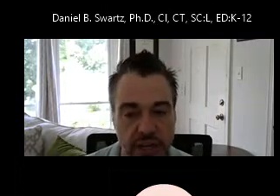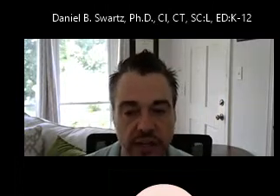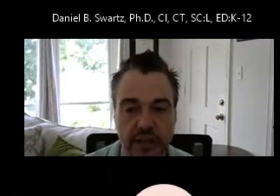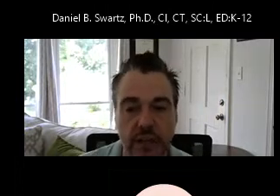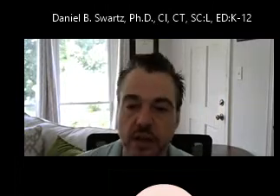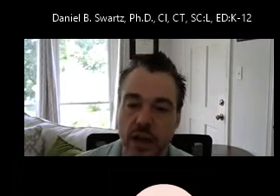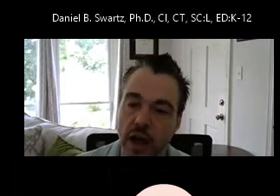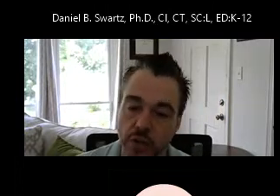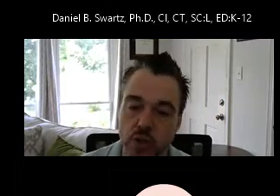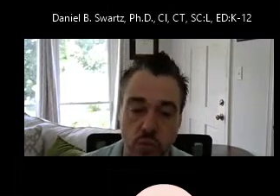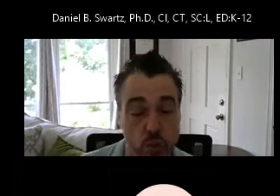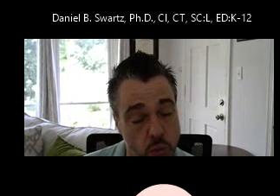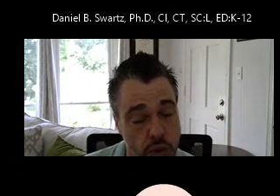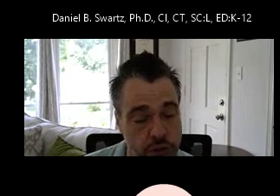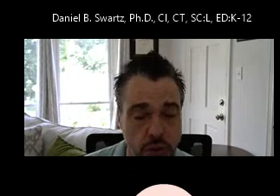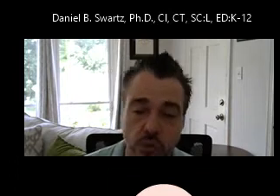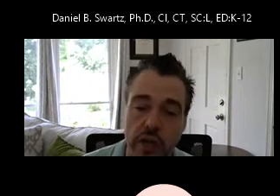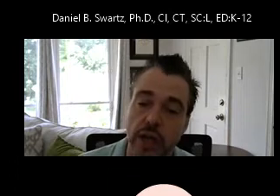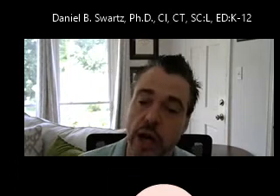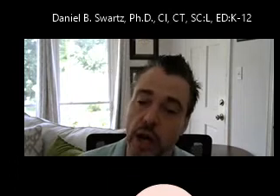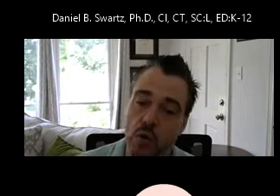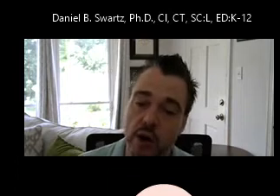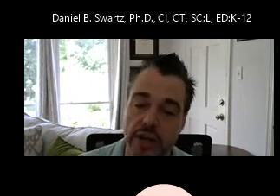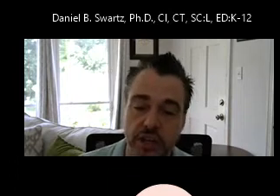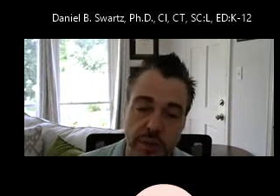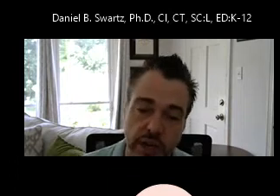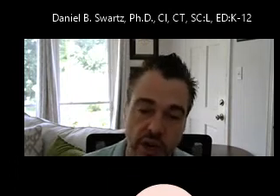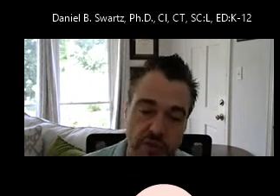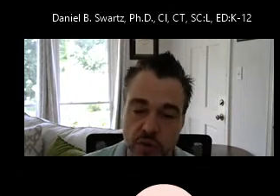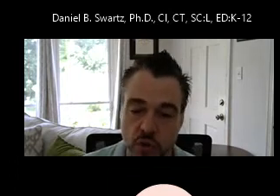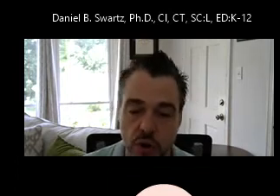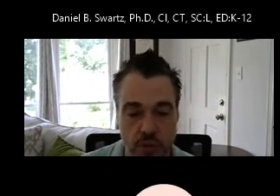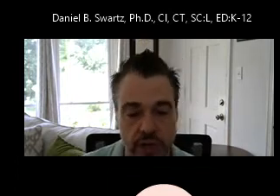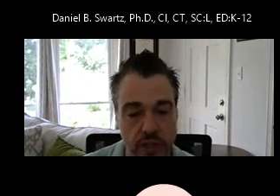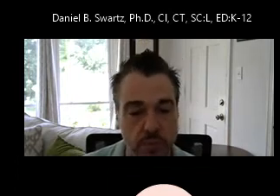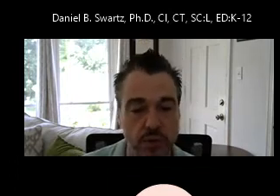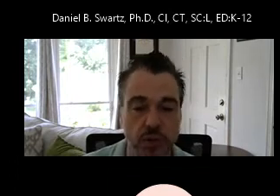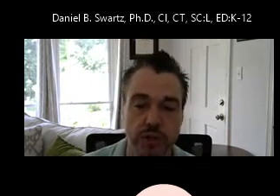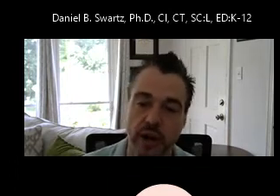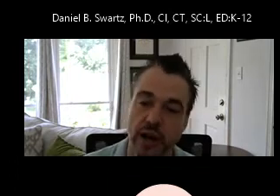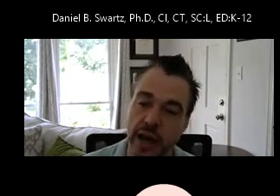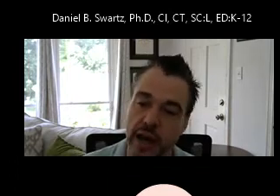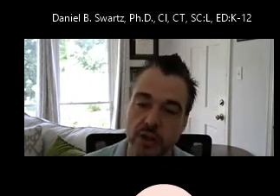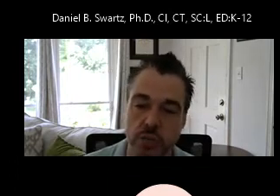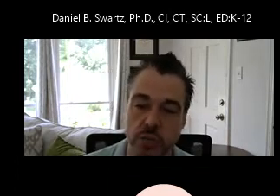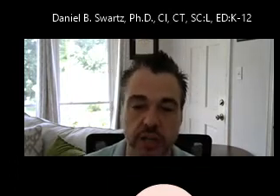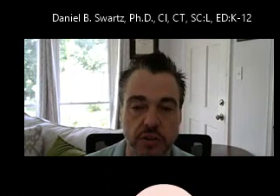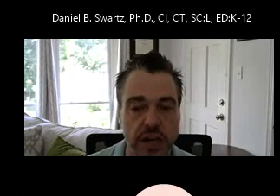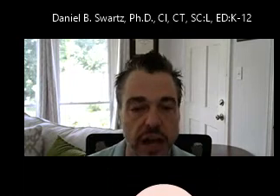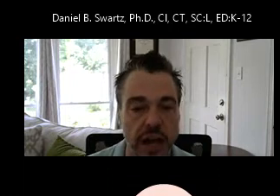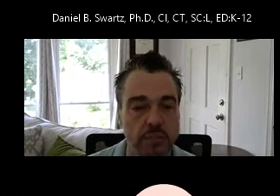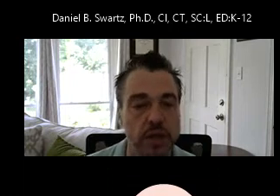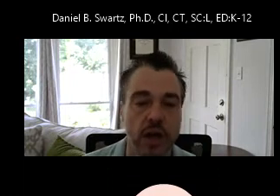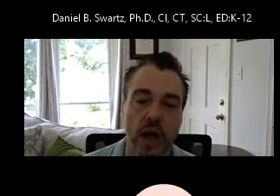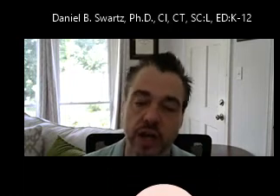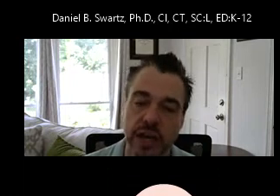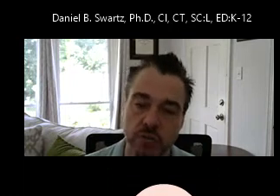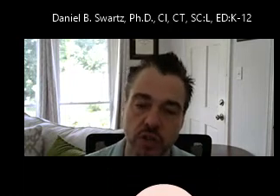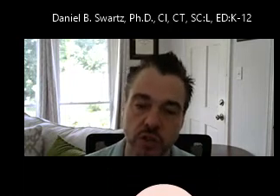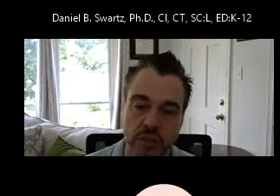at billing data, which we will do, we're actually going to be hearing from you all directly, boots on the ground, how you're spending your